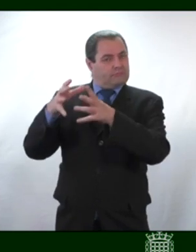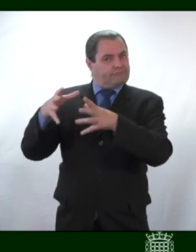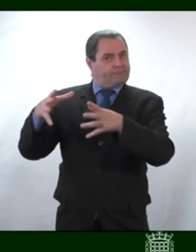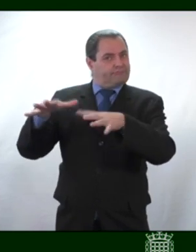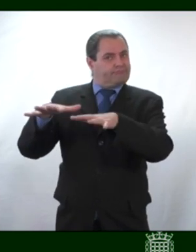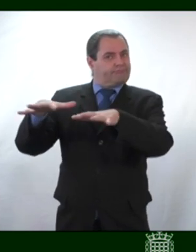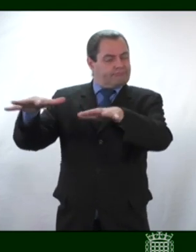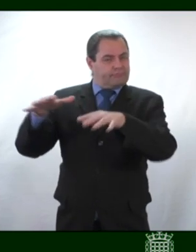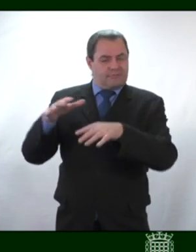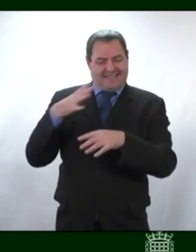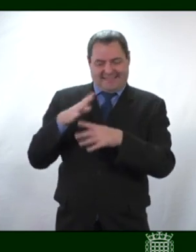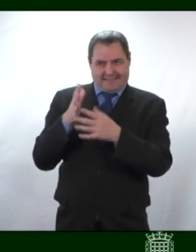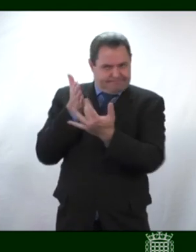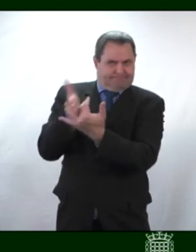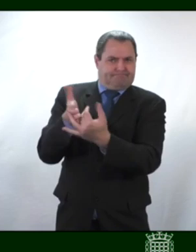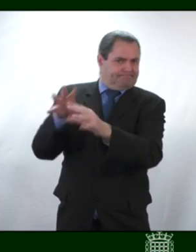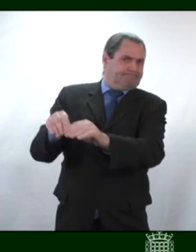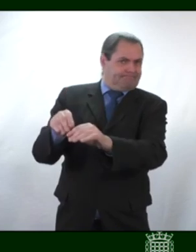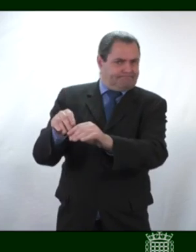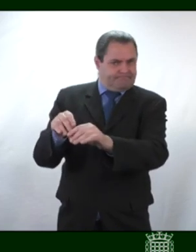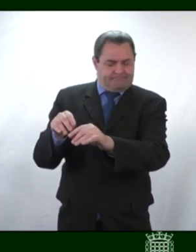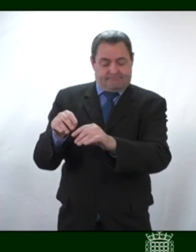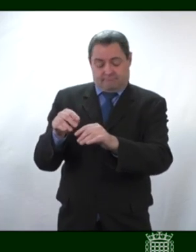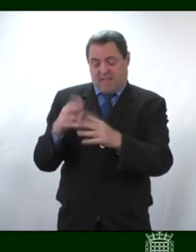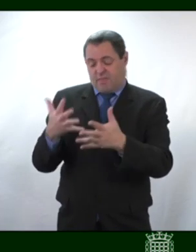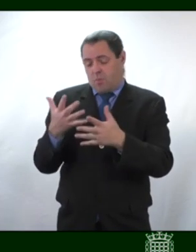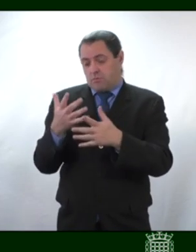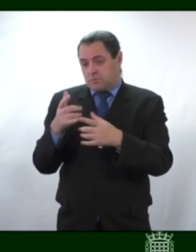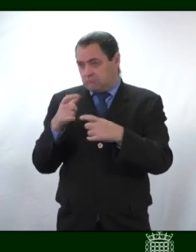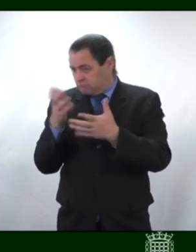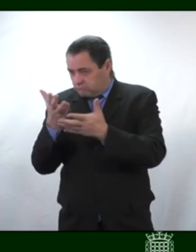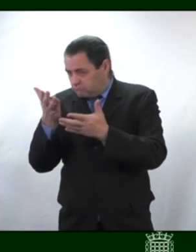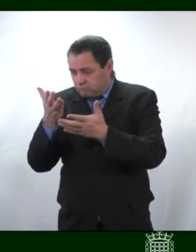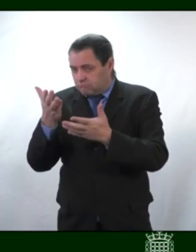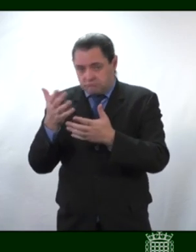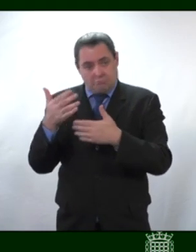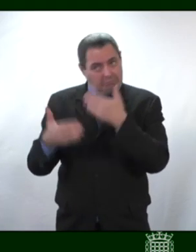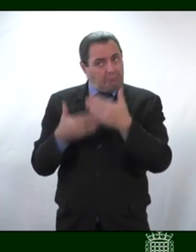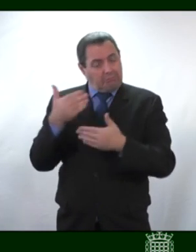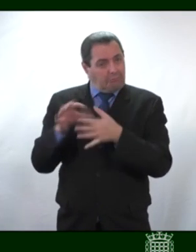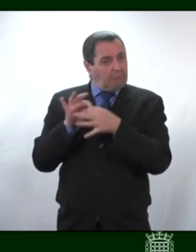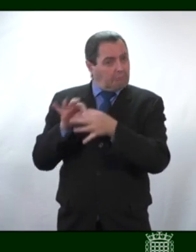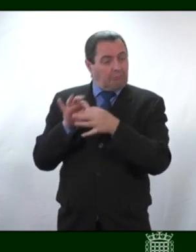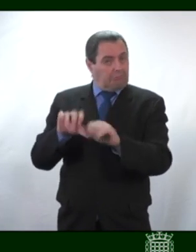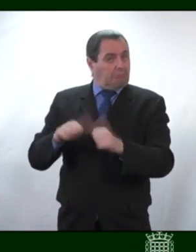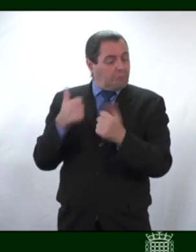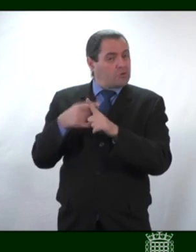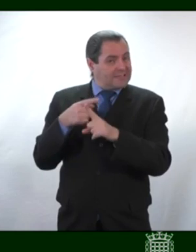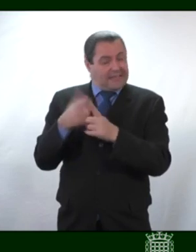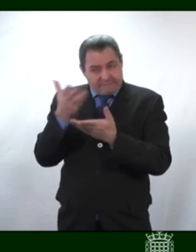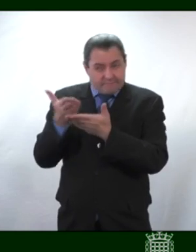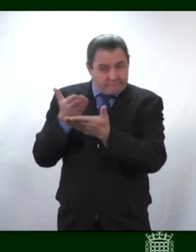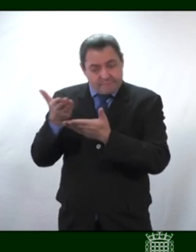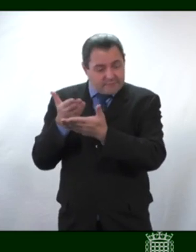Action does need to be taken, and talks are ongoing in a highly collegiate and constructive way. I